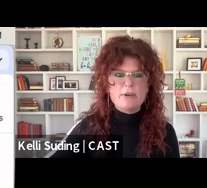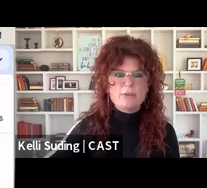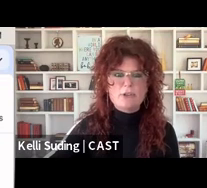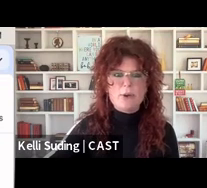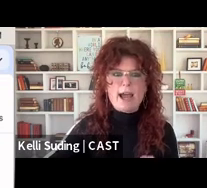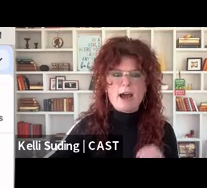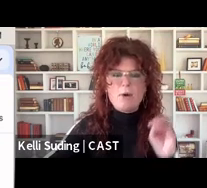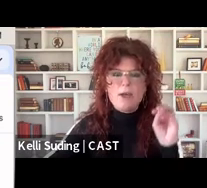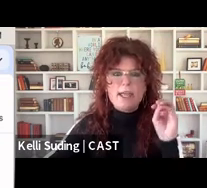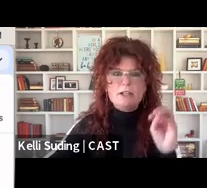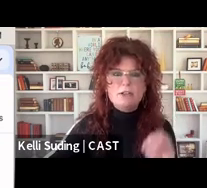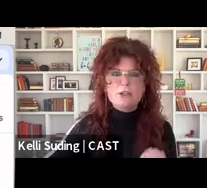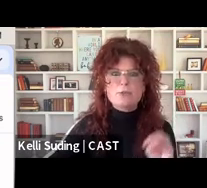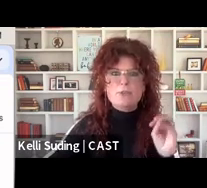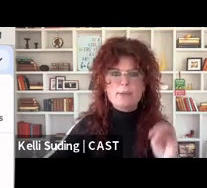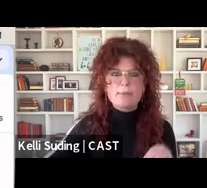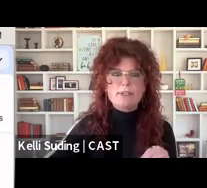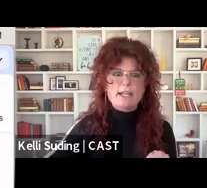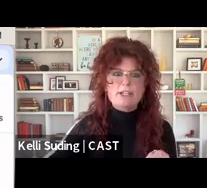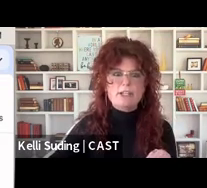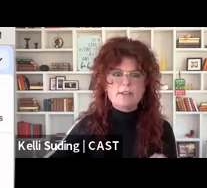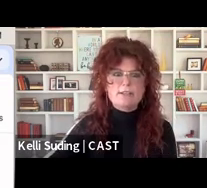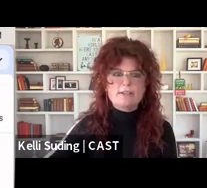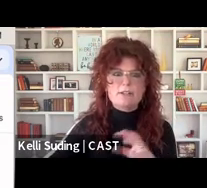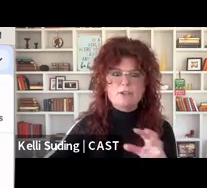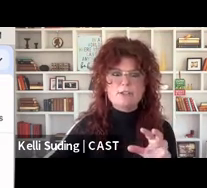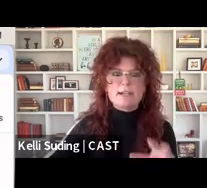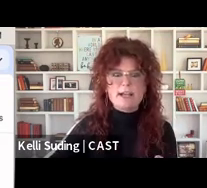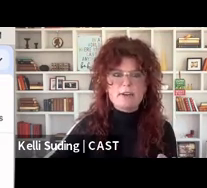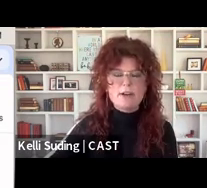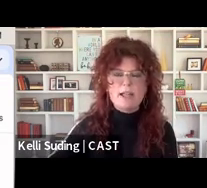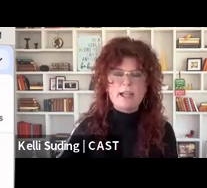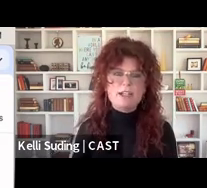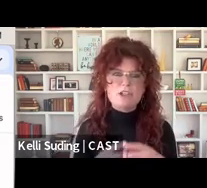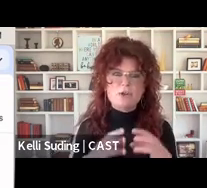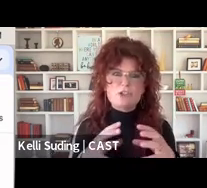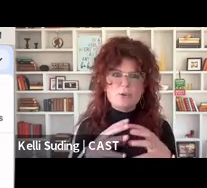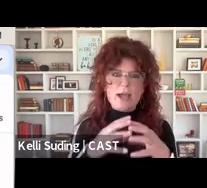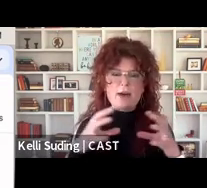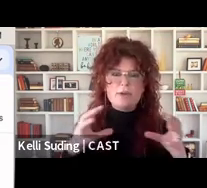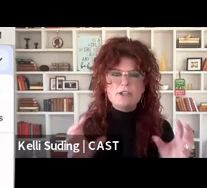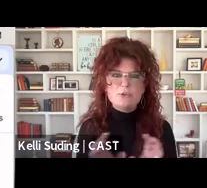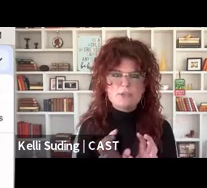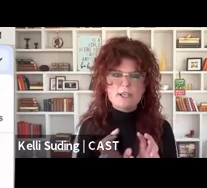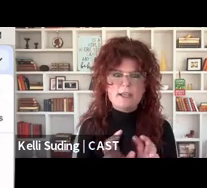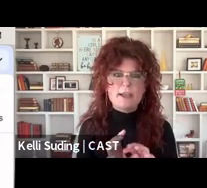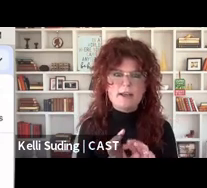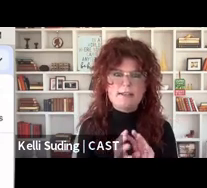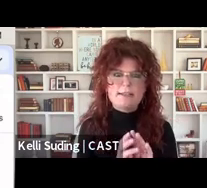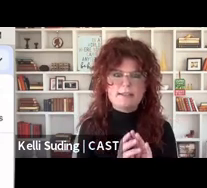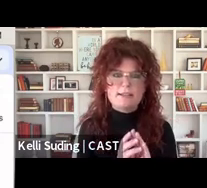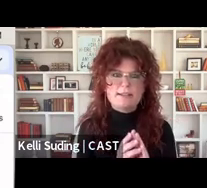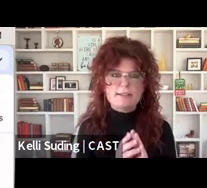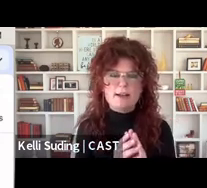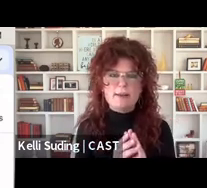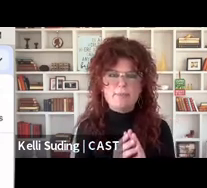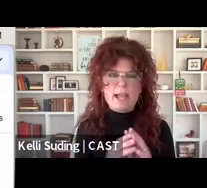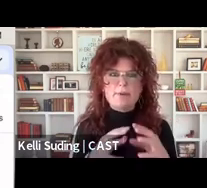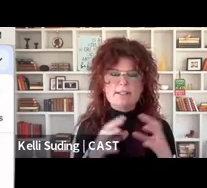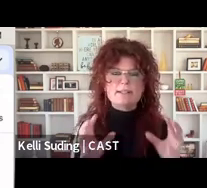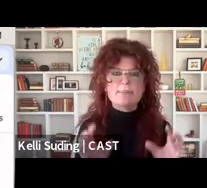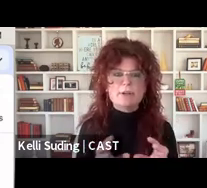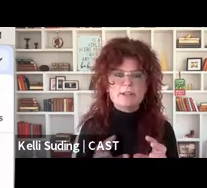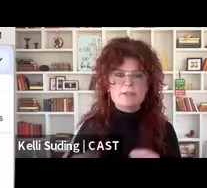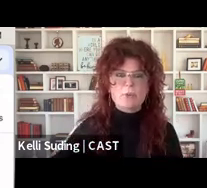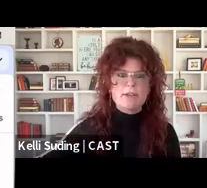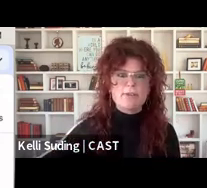more videos. So how it looks with implementation. This is a student, Tyler, and he shows you how he's using